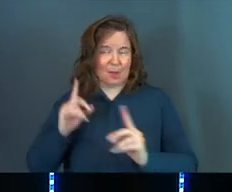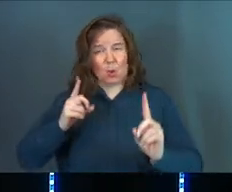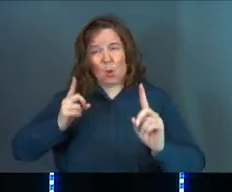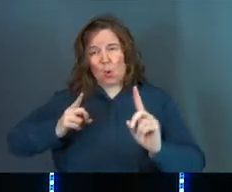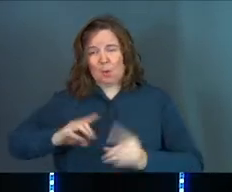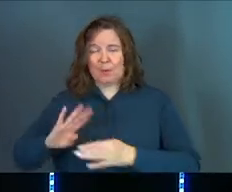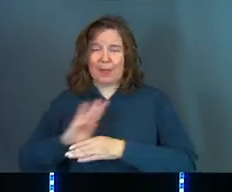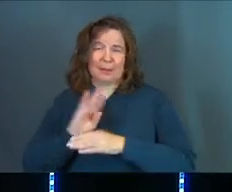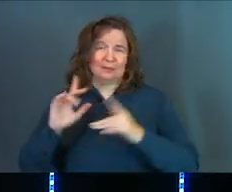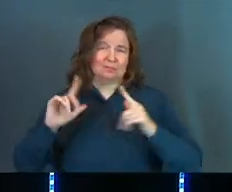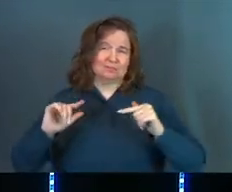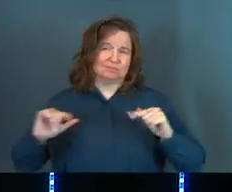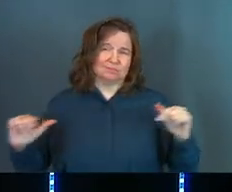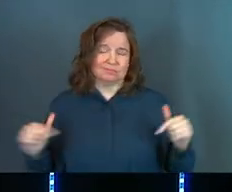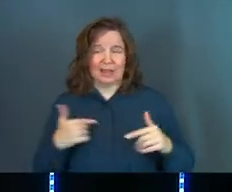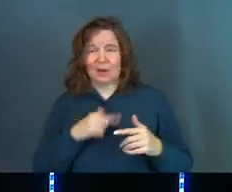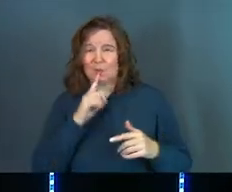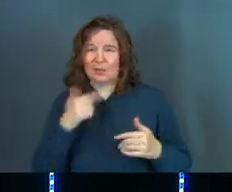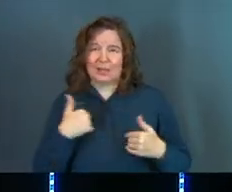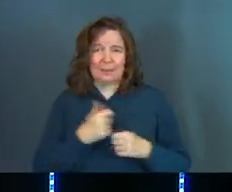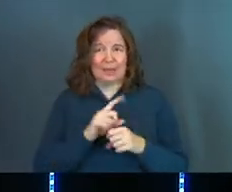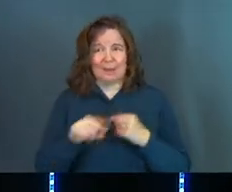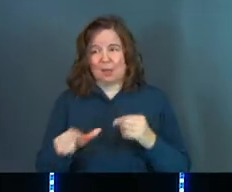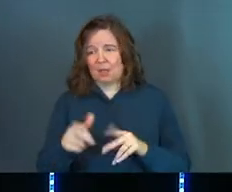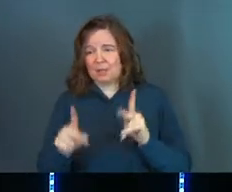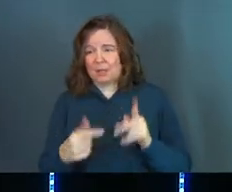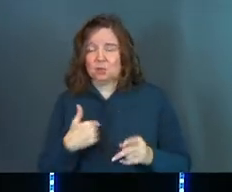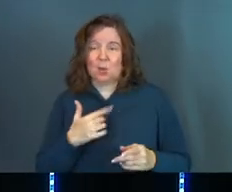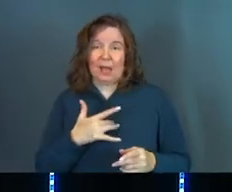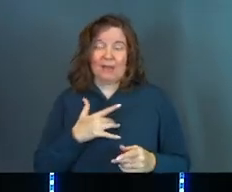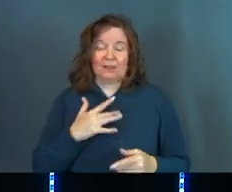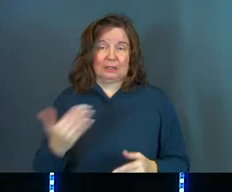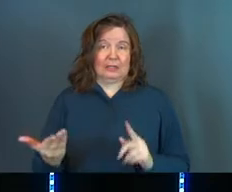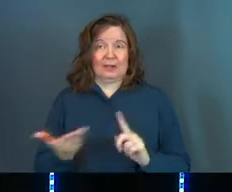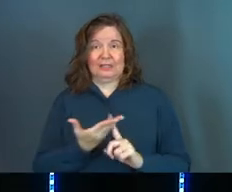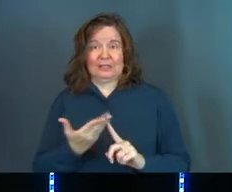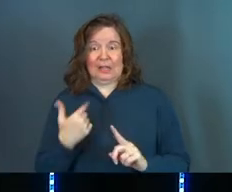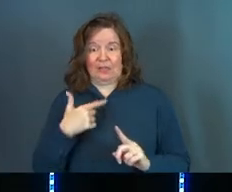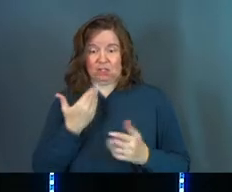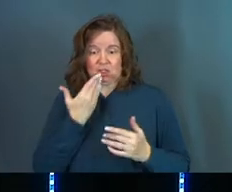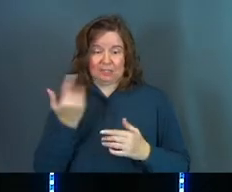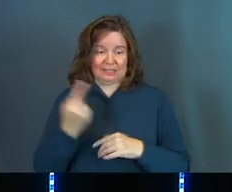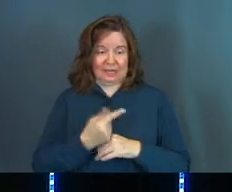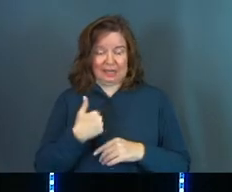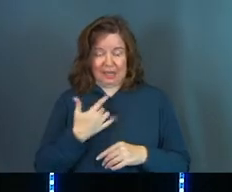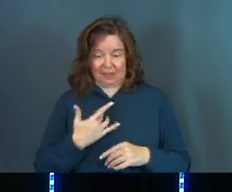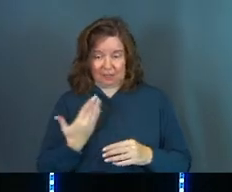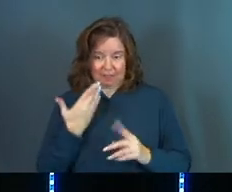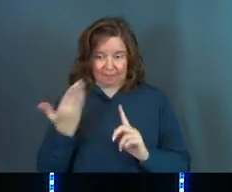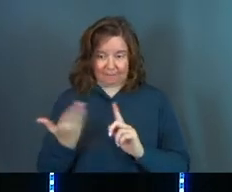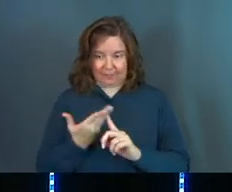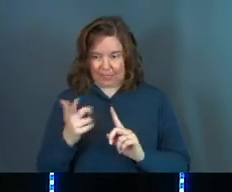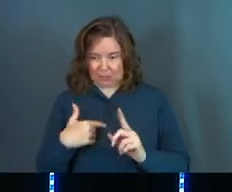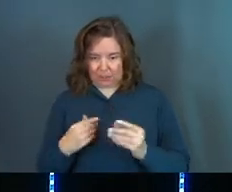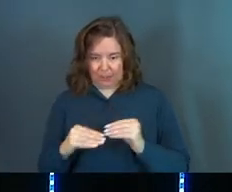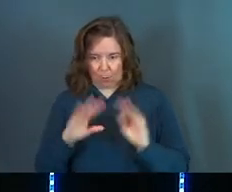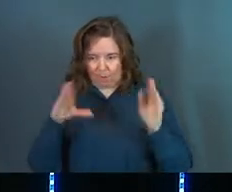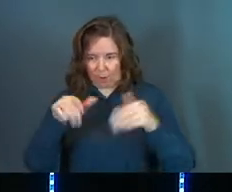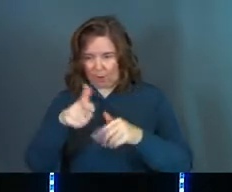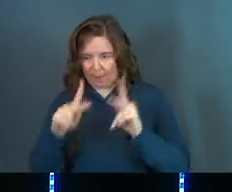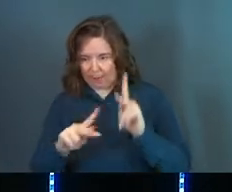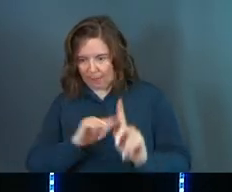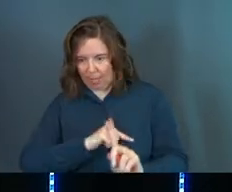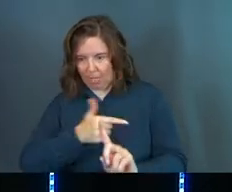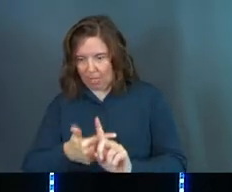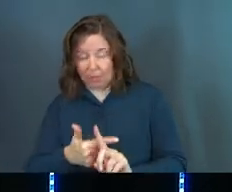goals and my business and all this kind of stuff, and I don't really make it about other people, so I feel convicted, and this is a good day that I feel convicted that I should be a little bit more focused on